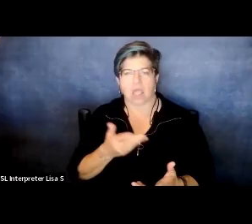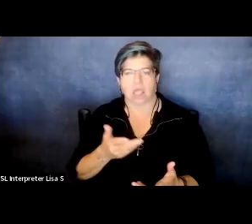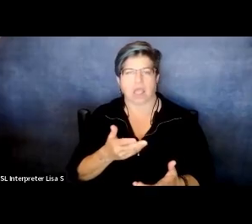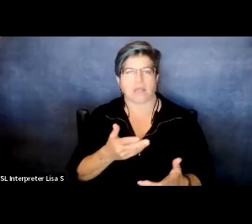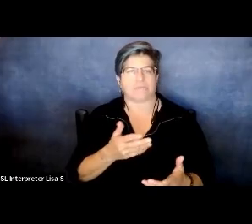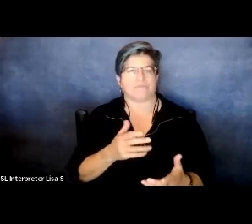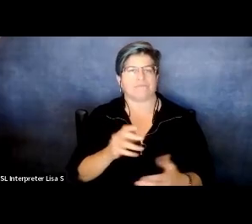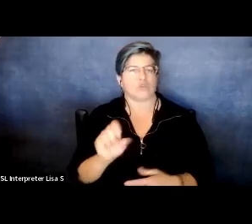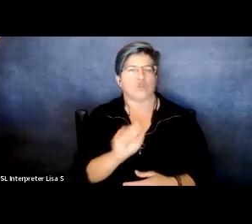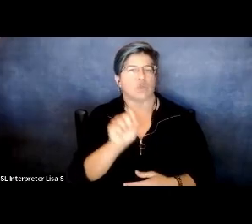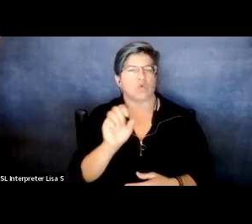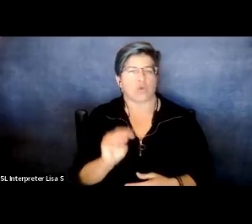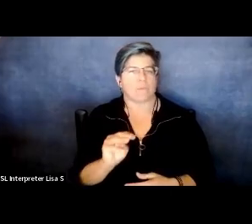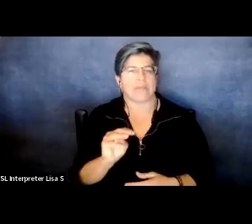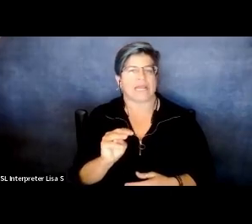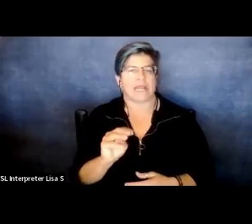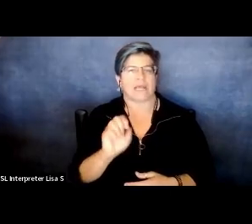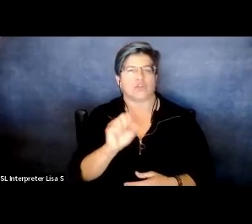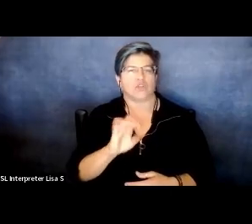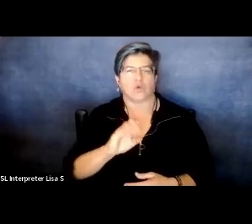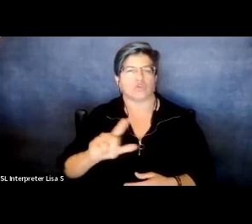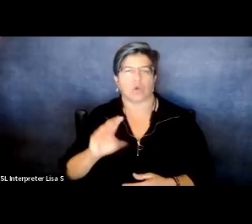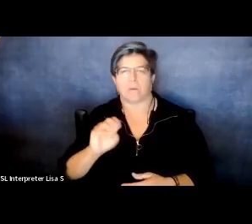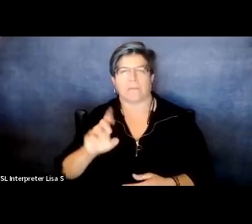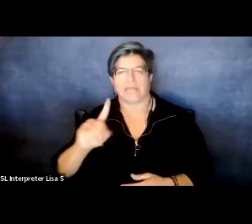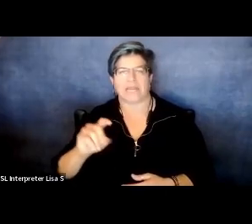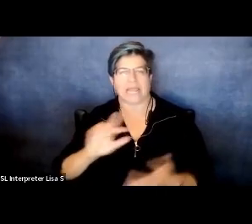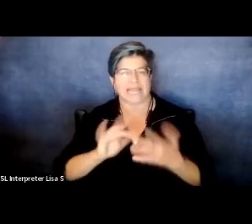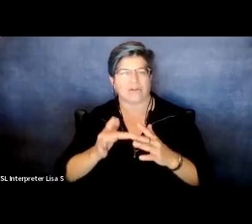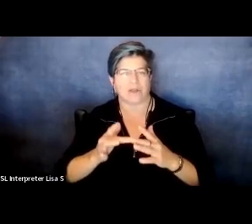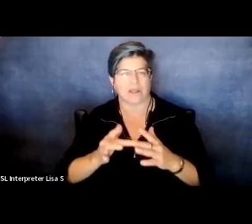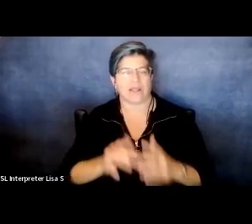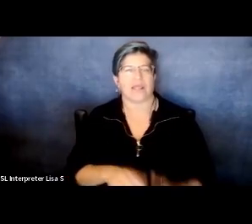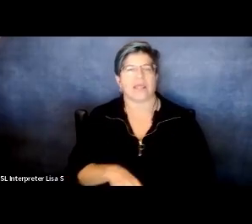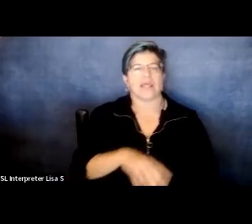social media and the internet. The Take It Down Act,